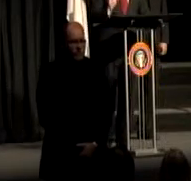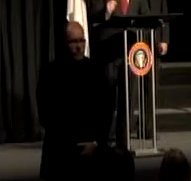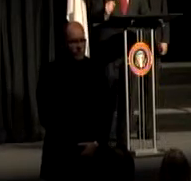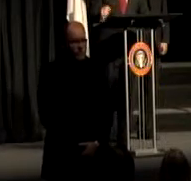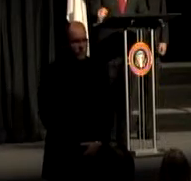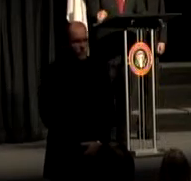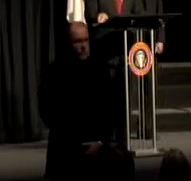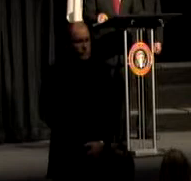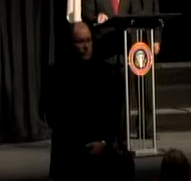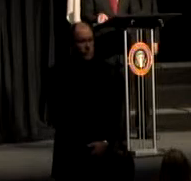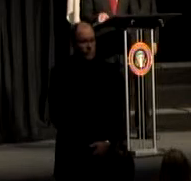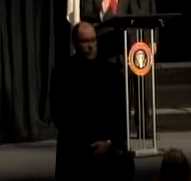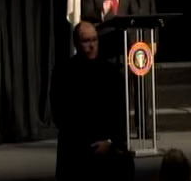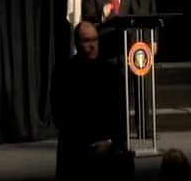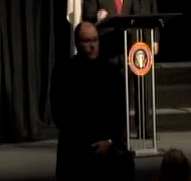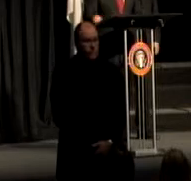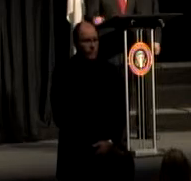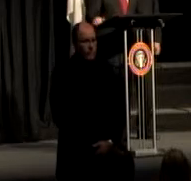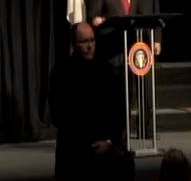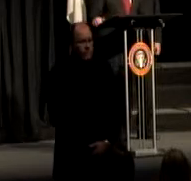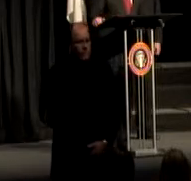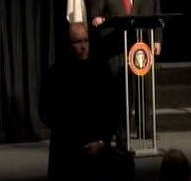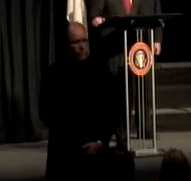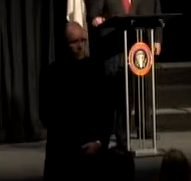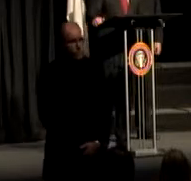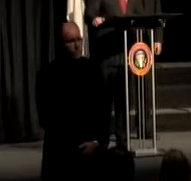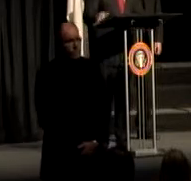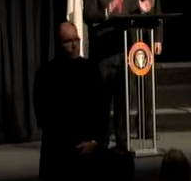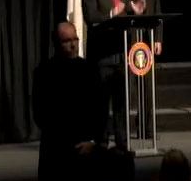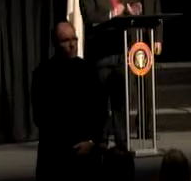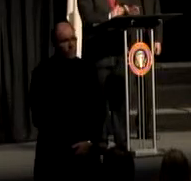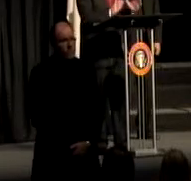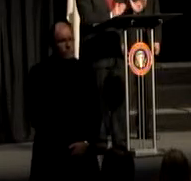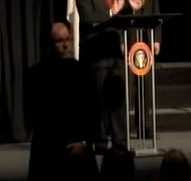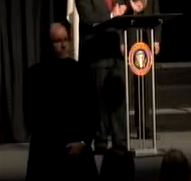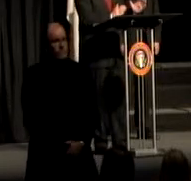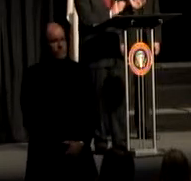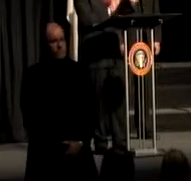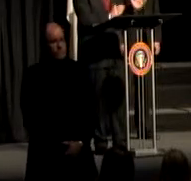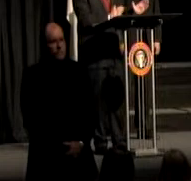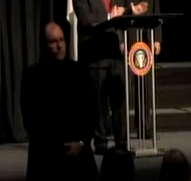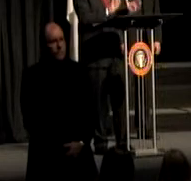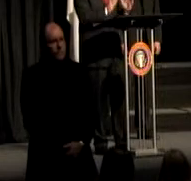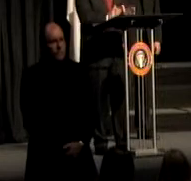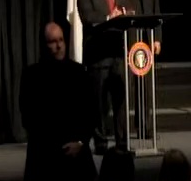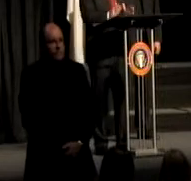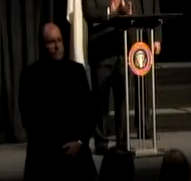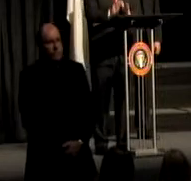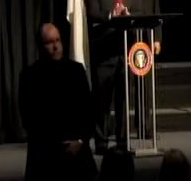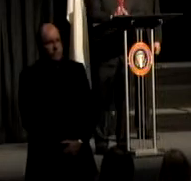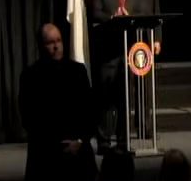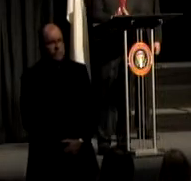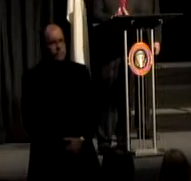individual spirituality individual spirituality and I believe the church will only be as strong as the